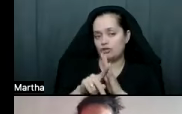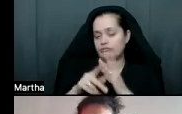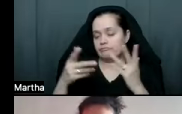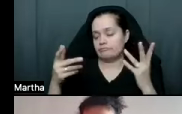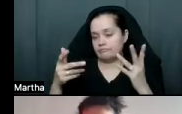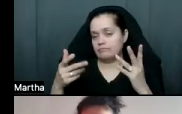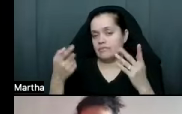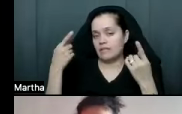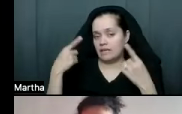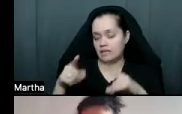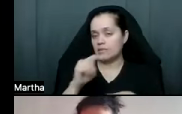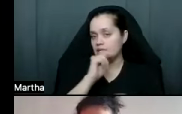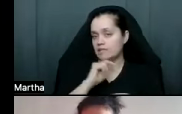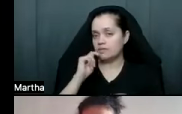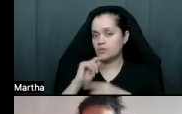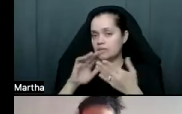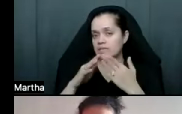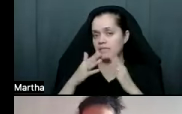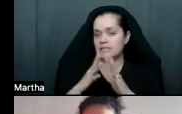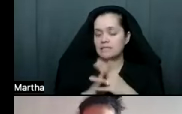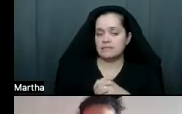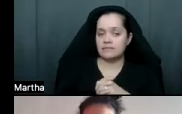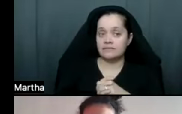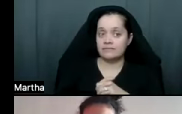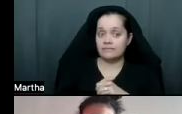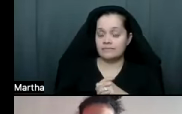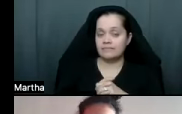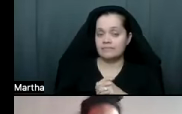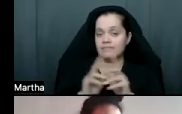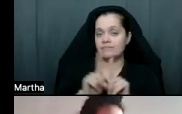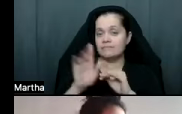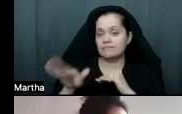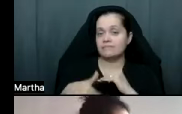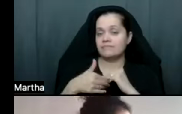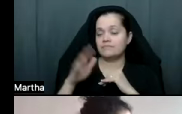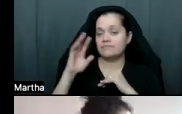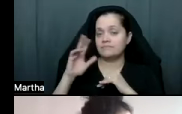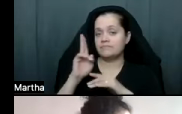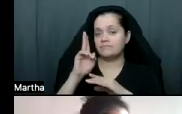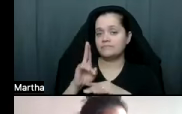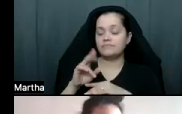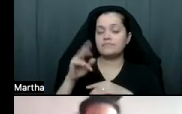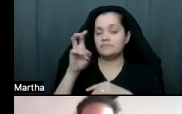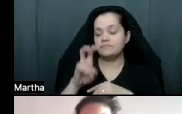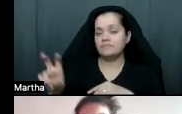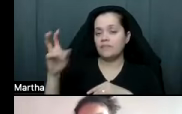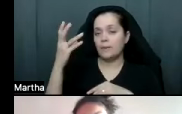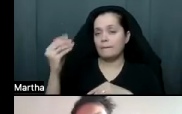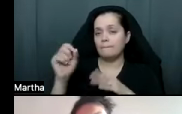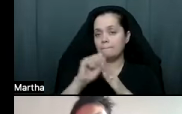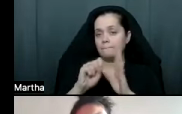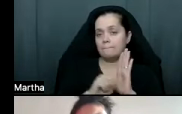in the Twin Cities. Little bonus fact, it used to be that when I traveled out of the